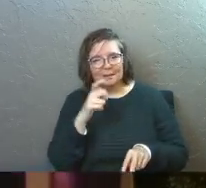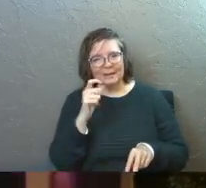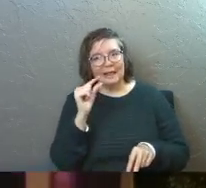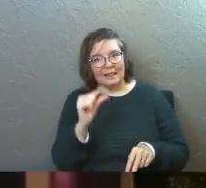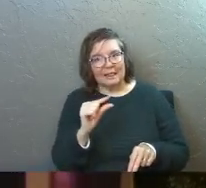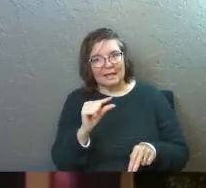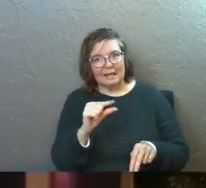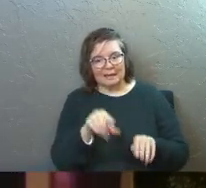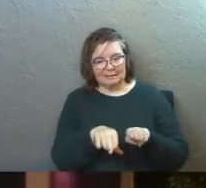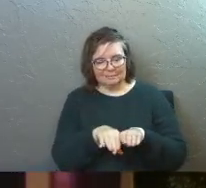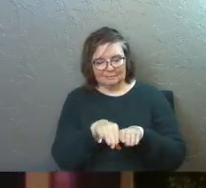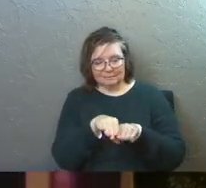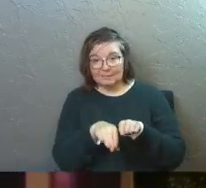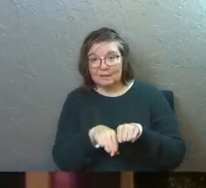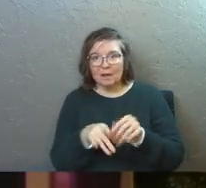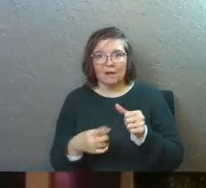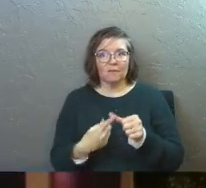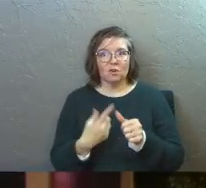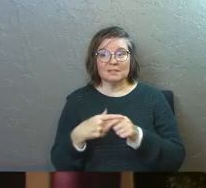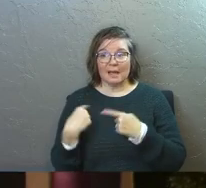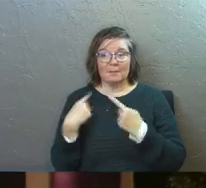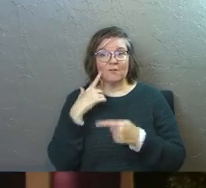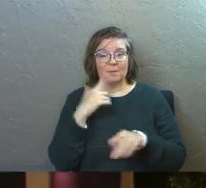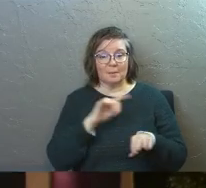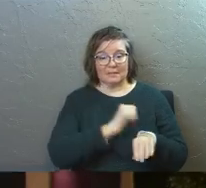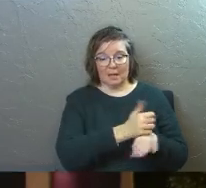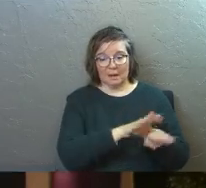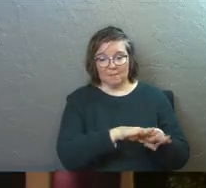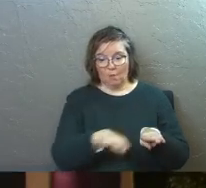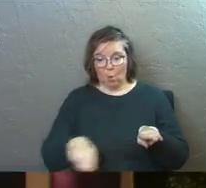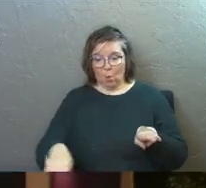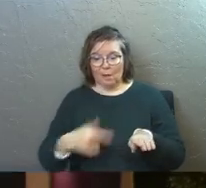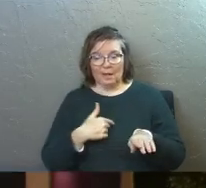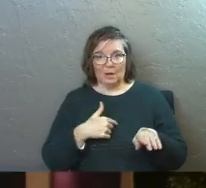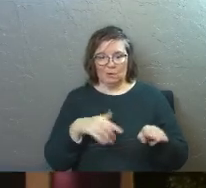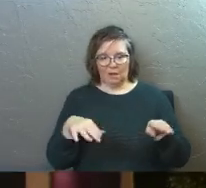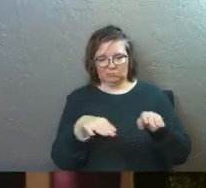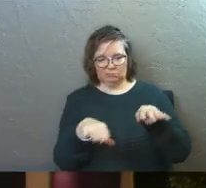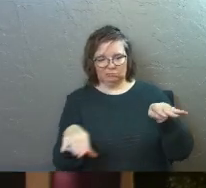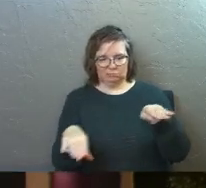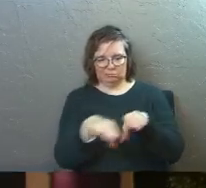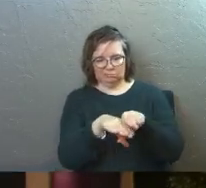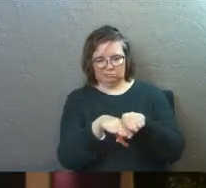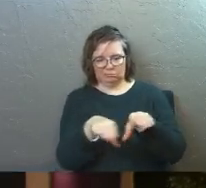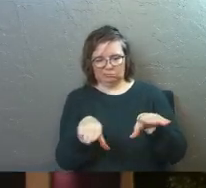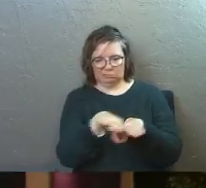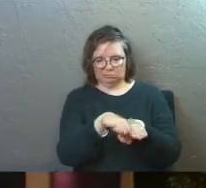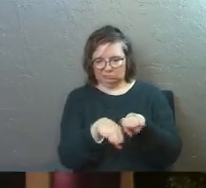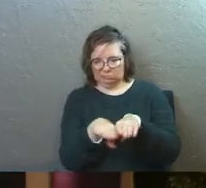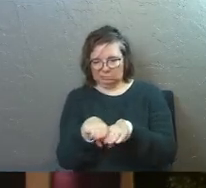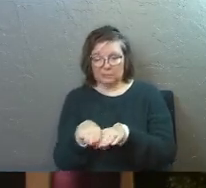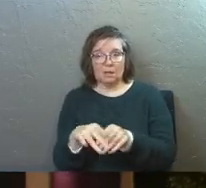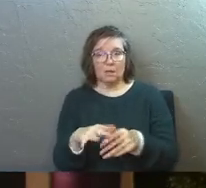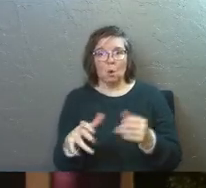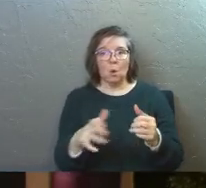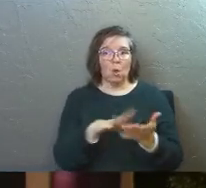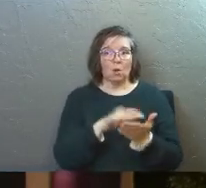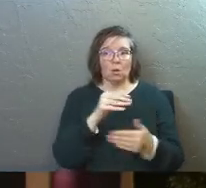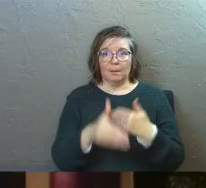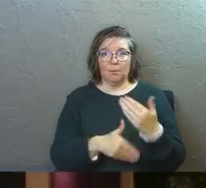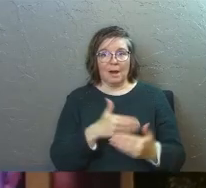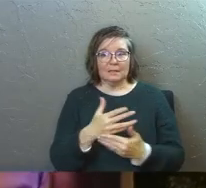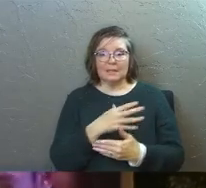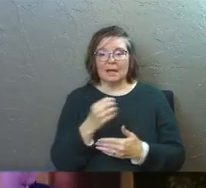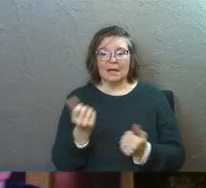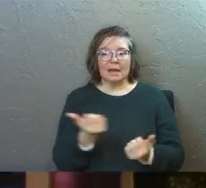Because there's little pieces where, again, first time ever for me laying flooring, and it was like tongue and groove, kind of hardwood laminate stuff, and it's like, it was a whole learning